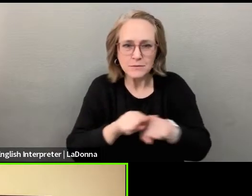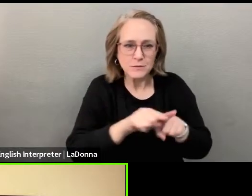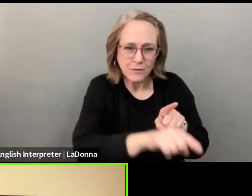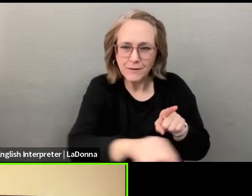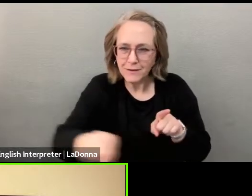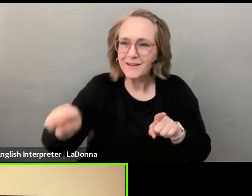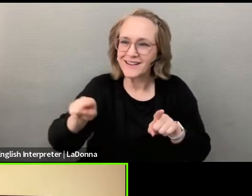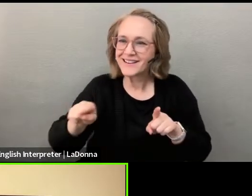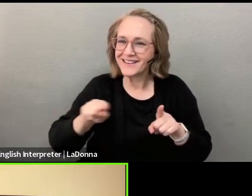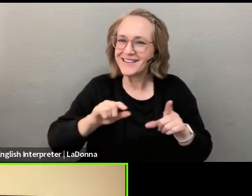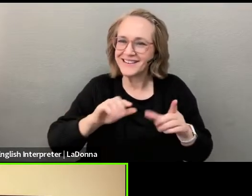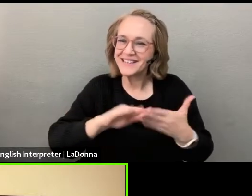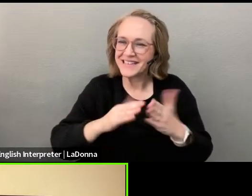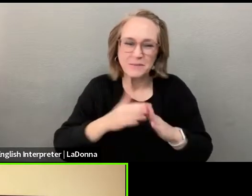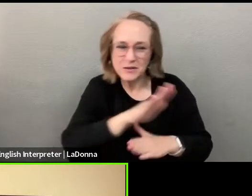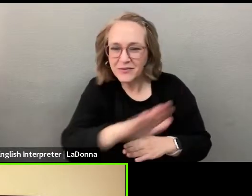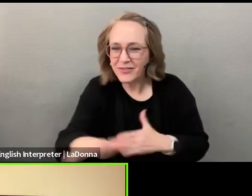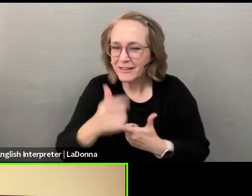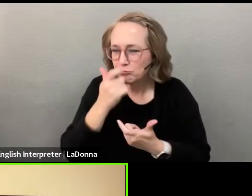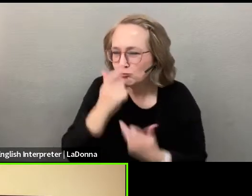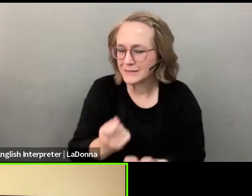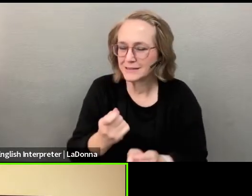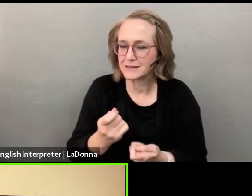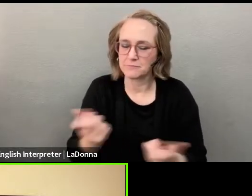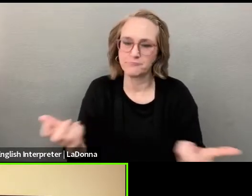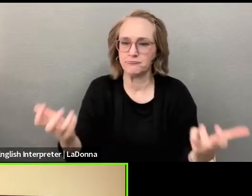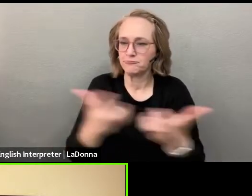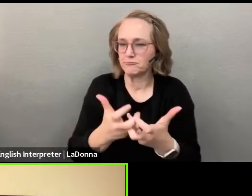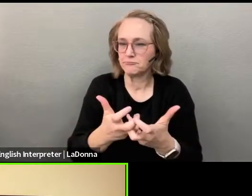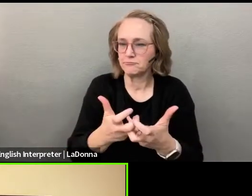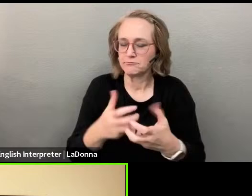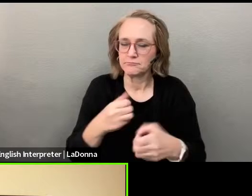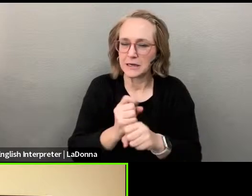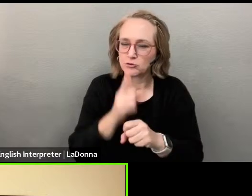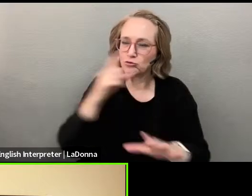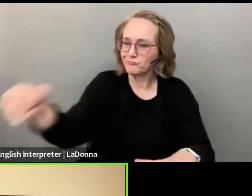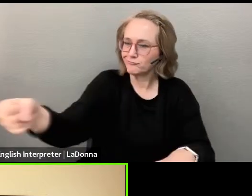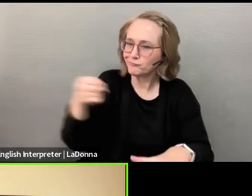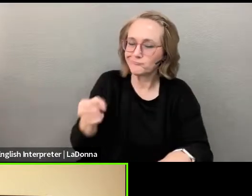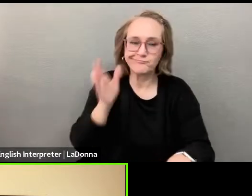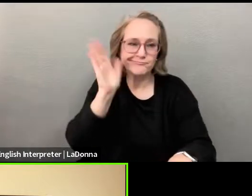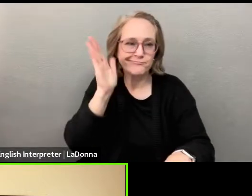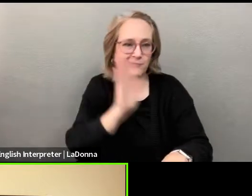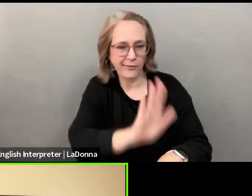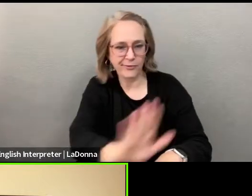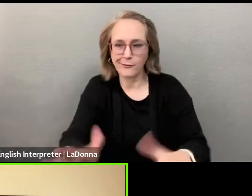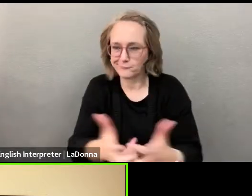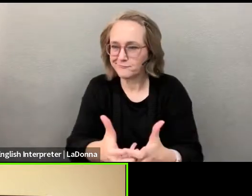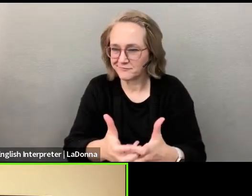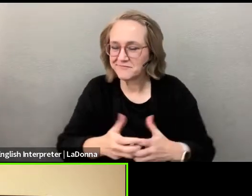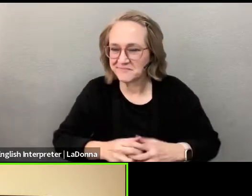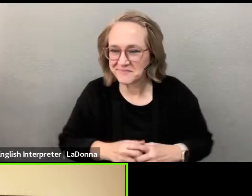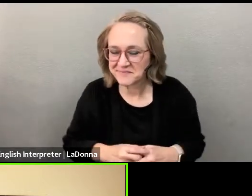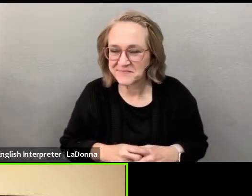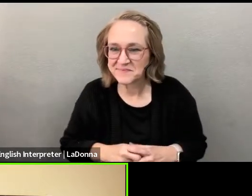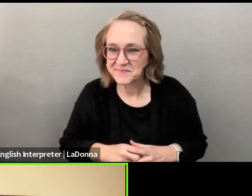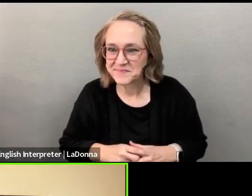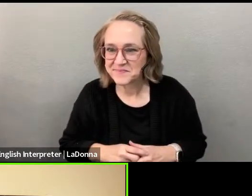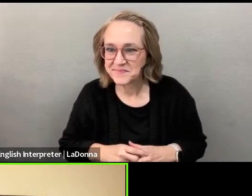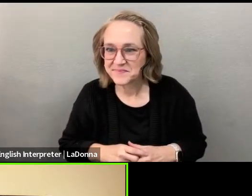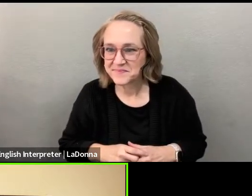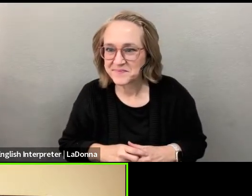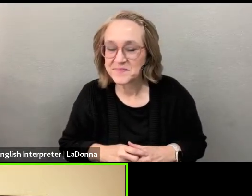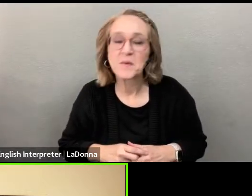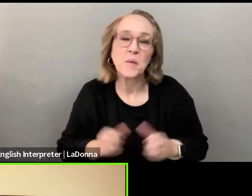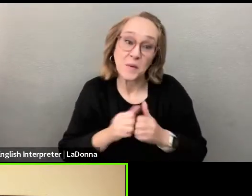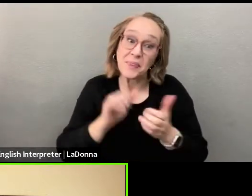reach out to the community members and let them know what else is out there. So actually, with that in